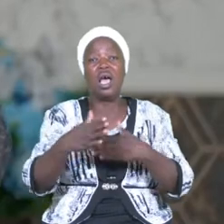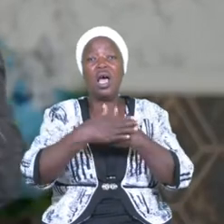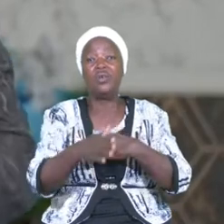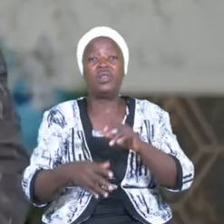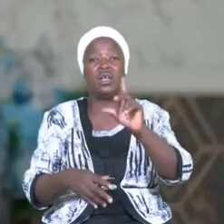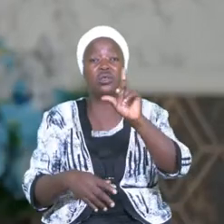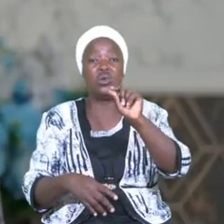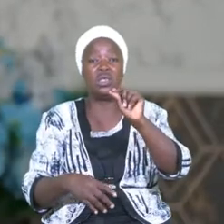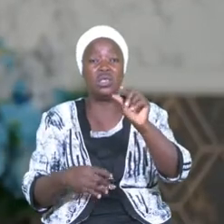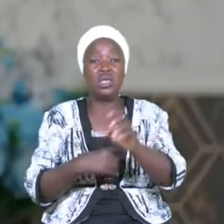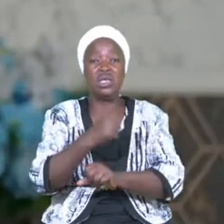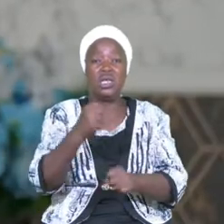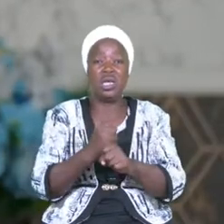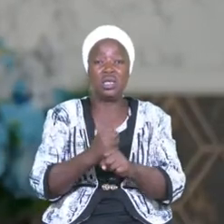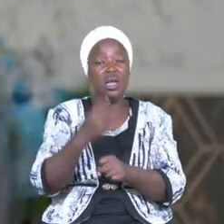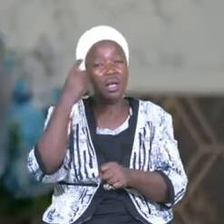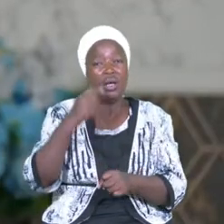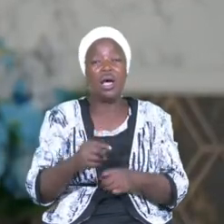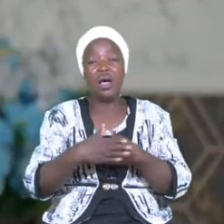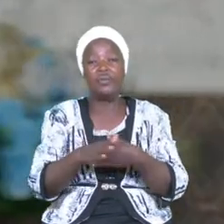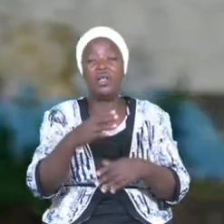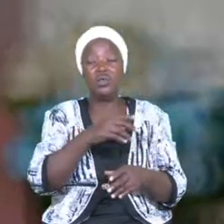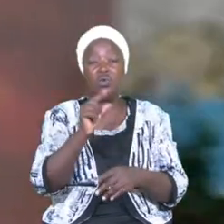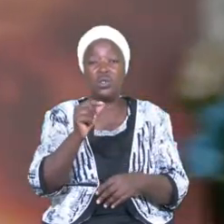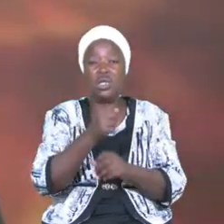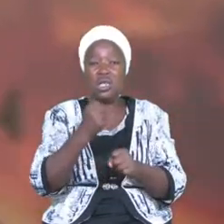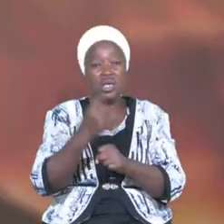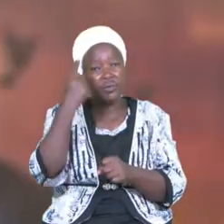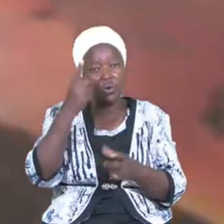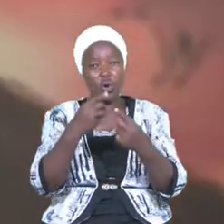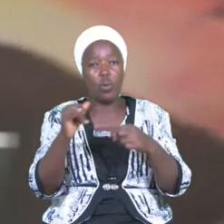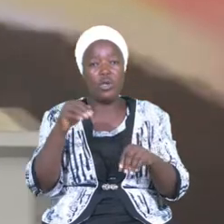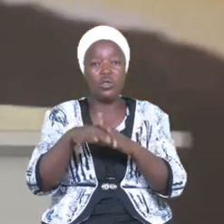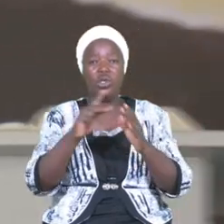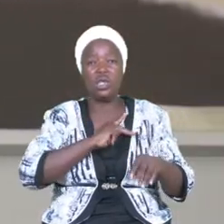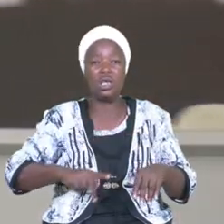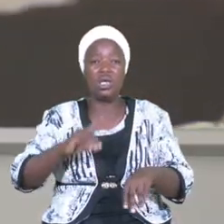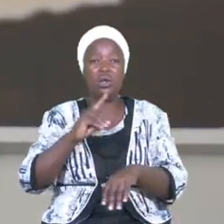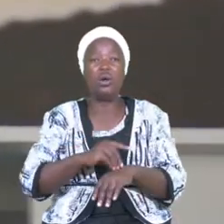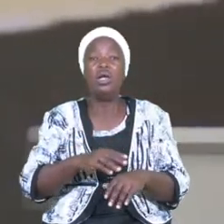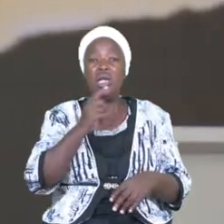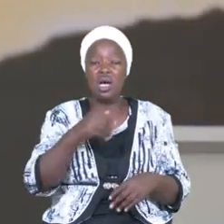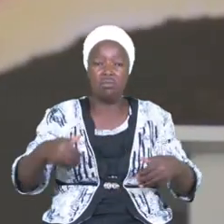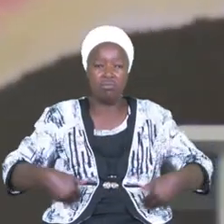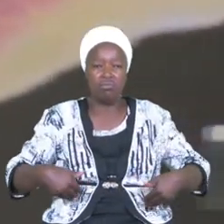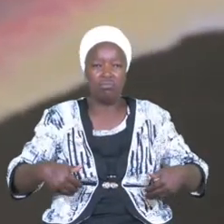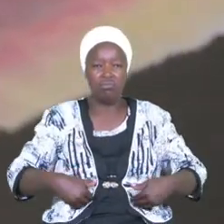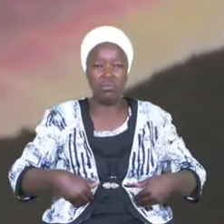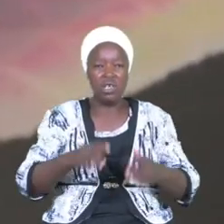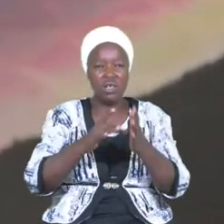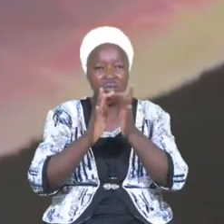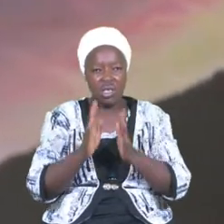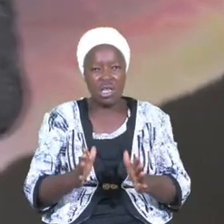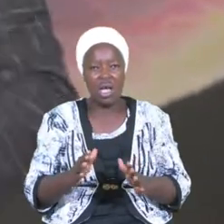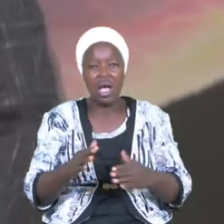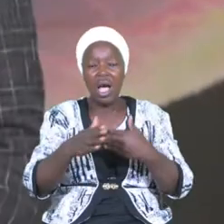coming into the kingdom. There are infant Christians after 30 years